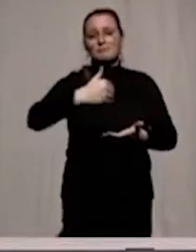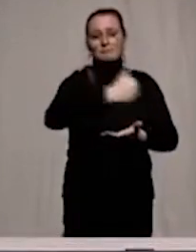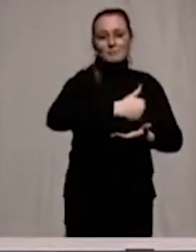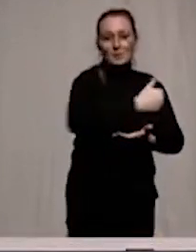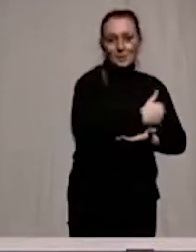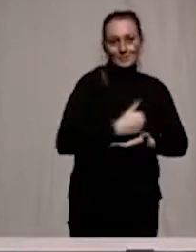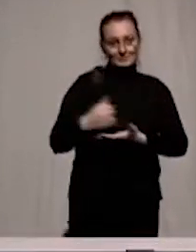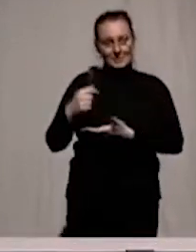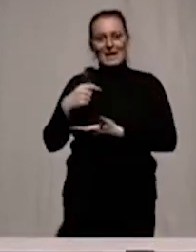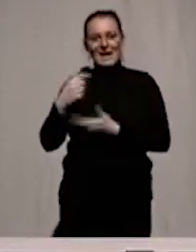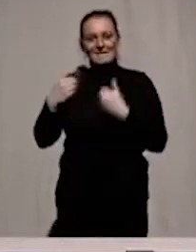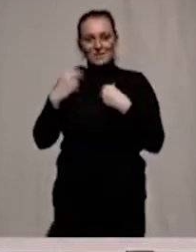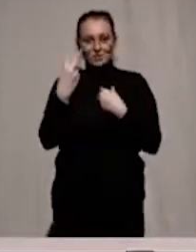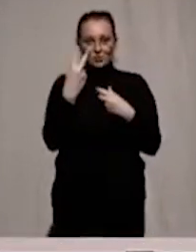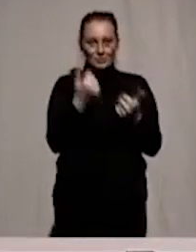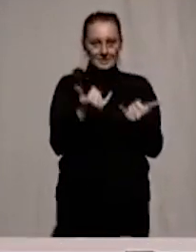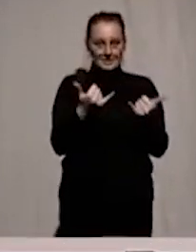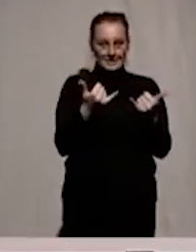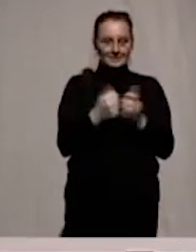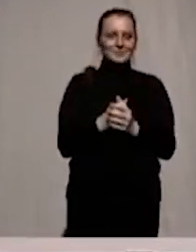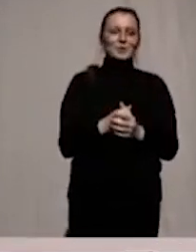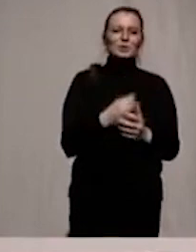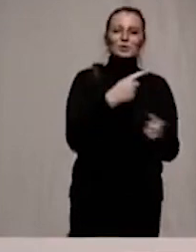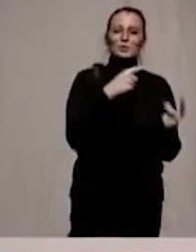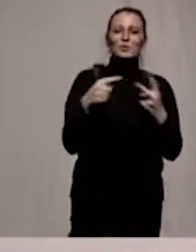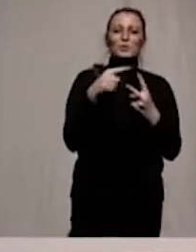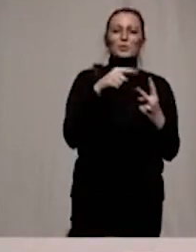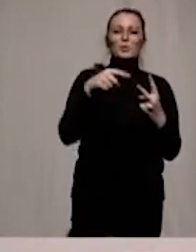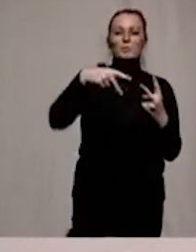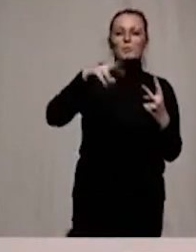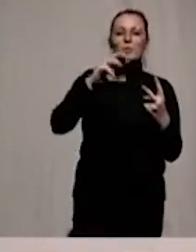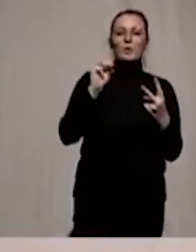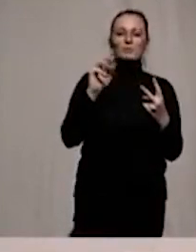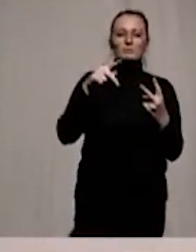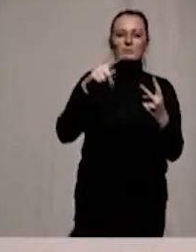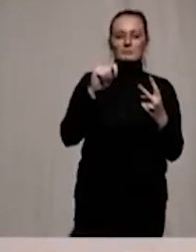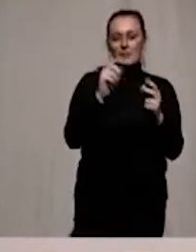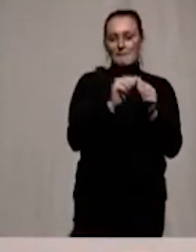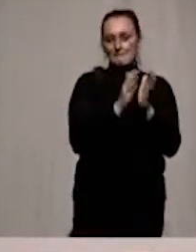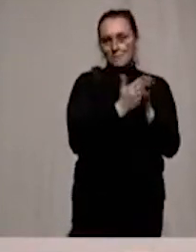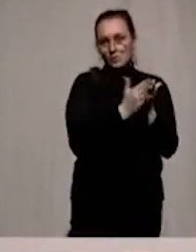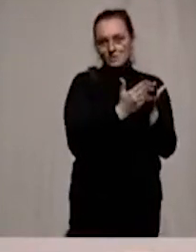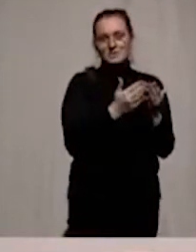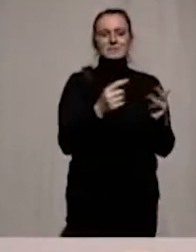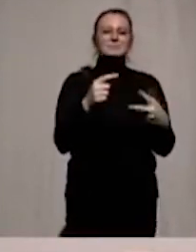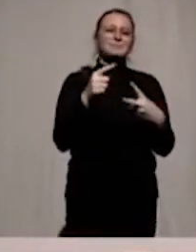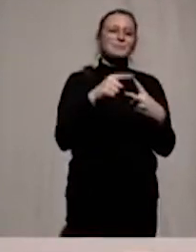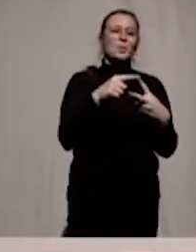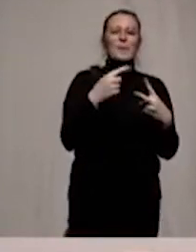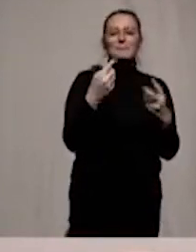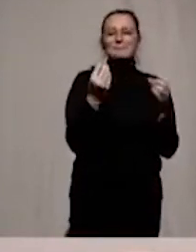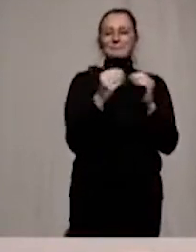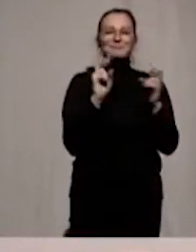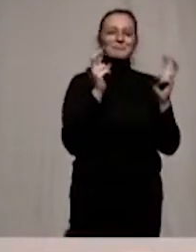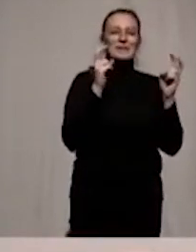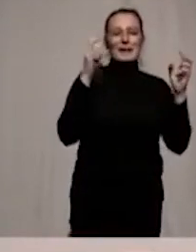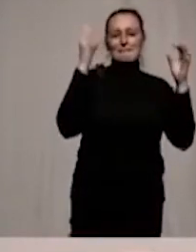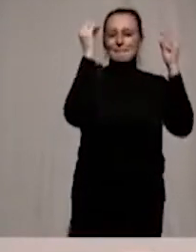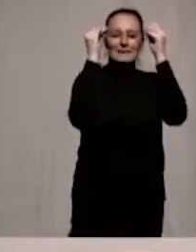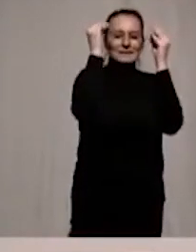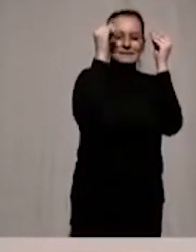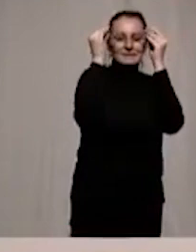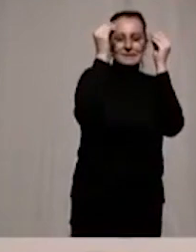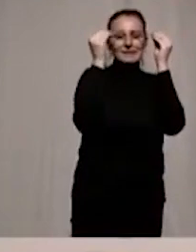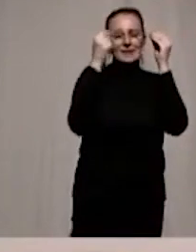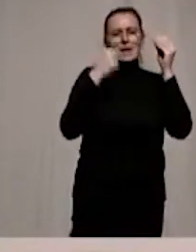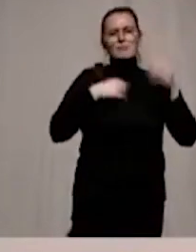these are actually prompt books. I use the Buddhist Journal, Guided Practices for Writers and Meditations. And, I believe in that stuff. I'm a very spiritual